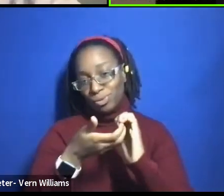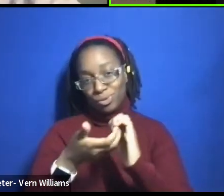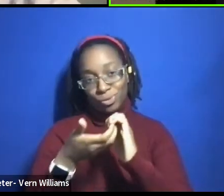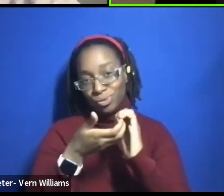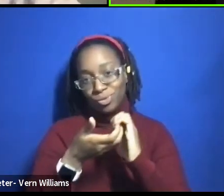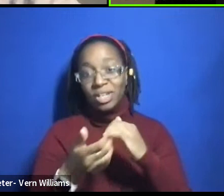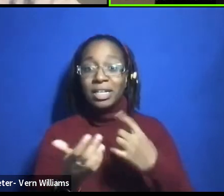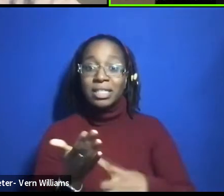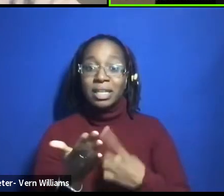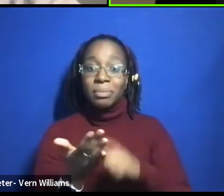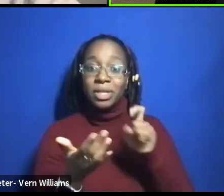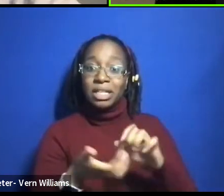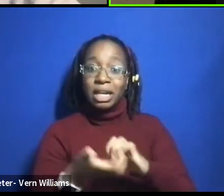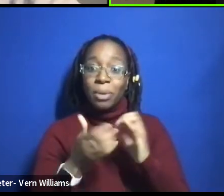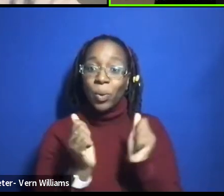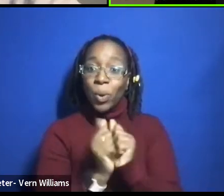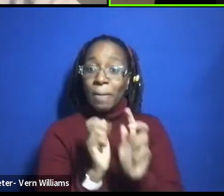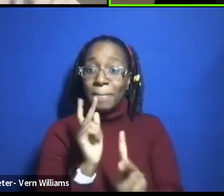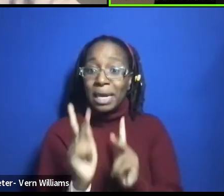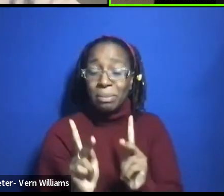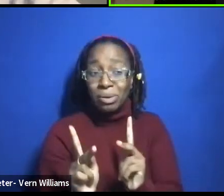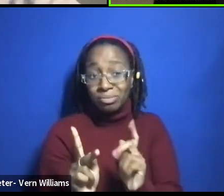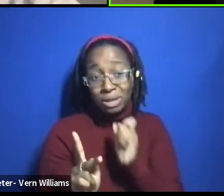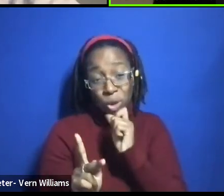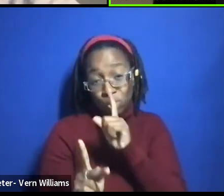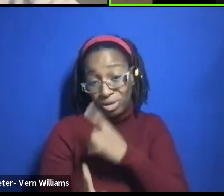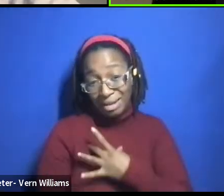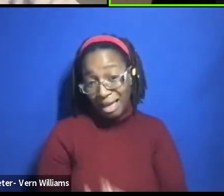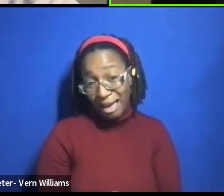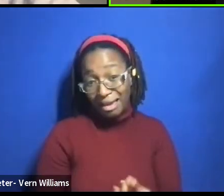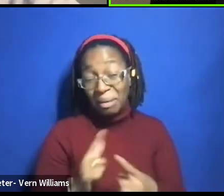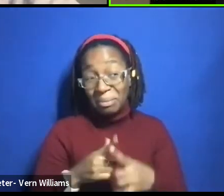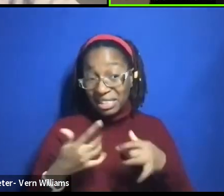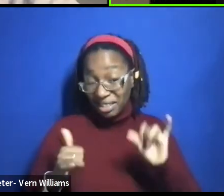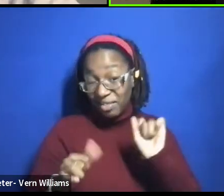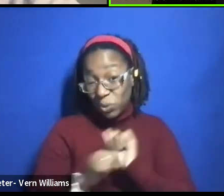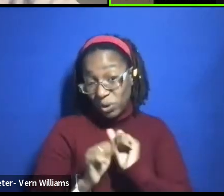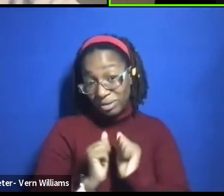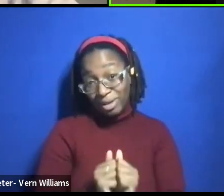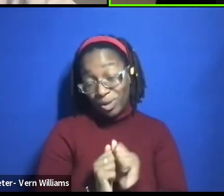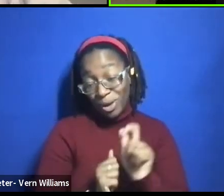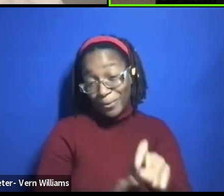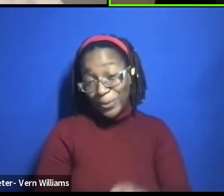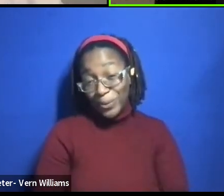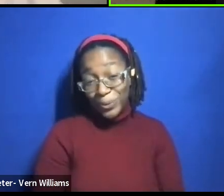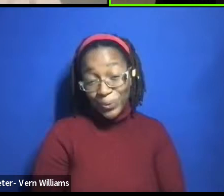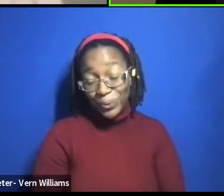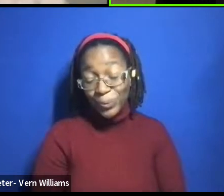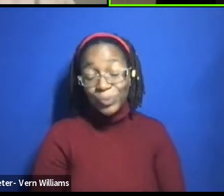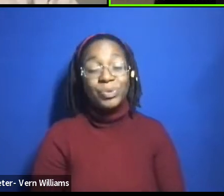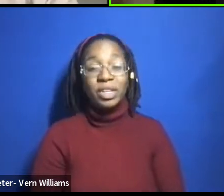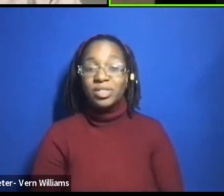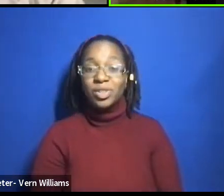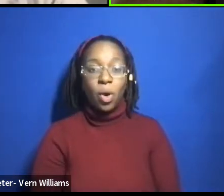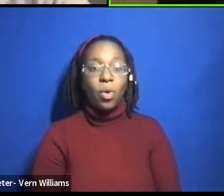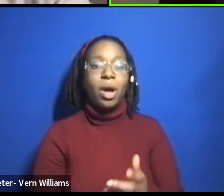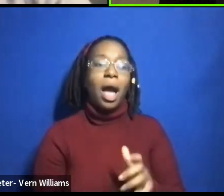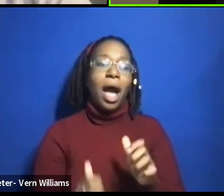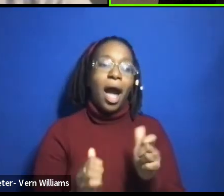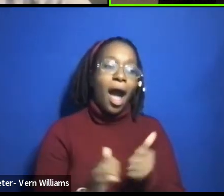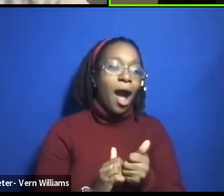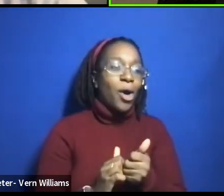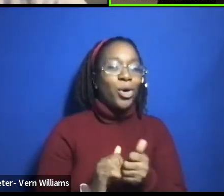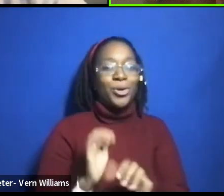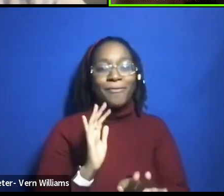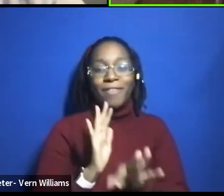have to collaborate with people you don't actually get along with, but you still have to work with them. And so there are ways of like finding shared goals